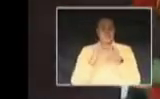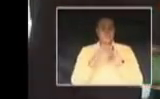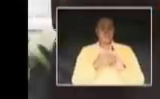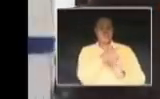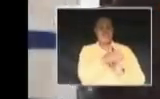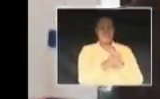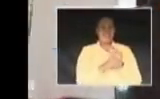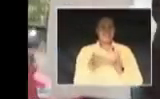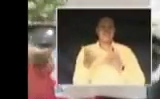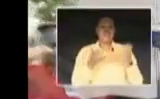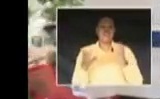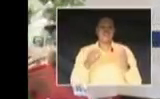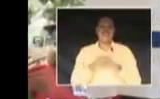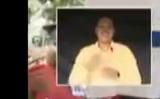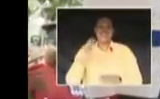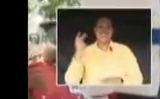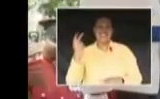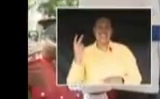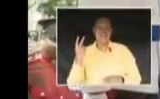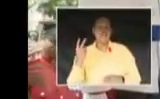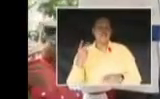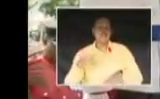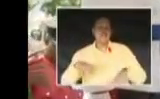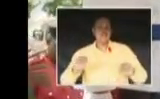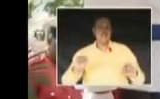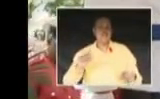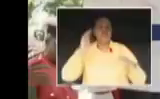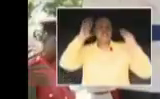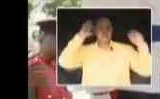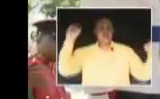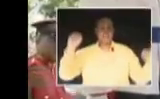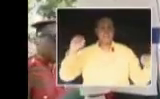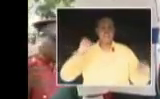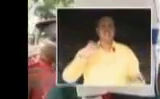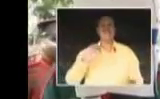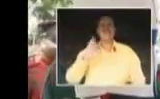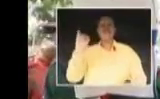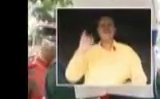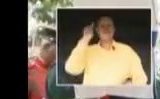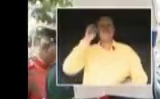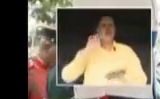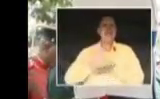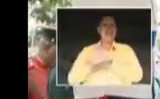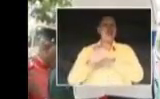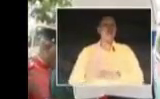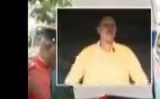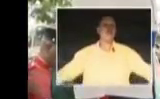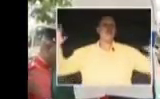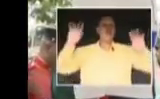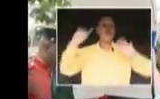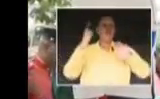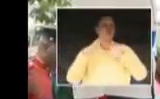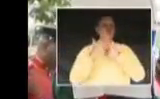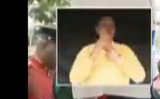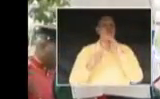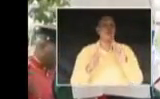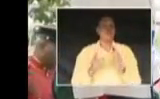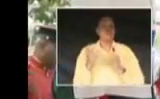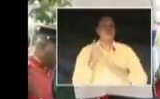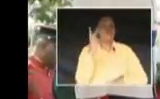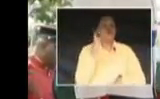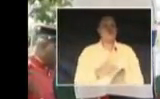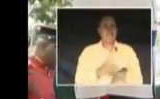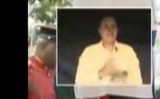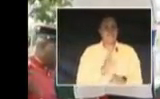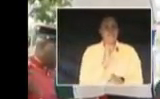also serving a 2nd term as president of the Insurance Association of the Caribbean. He is the first Jamaican to serve 2 terms at the